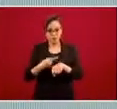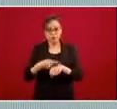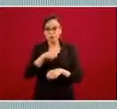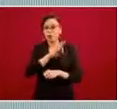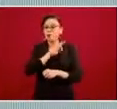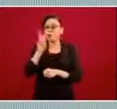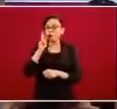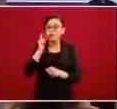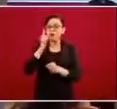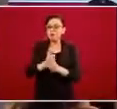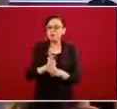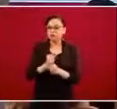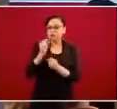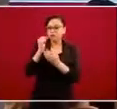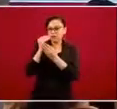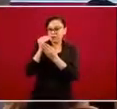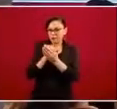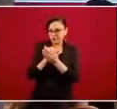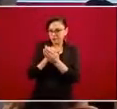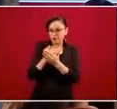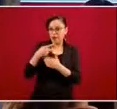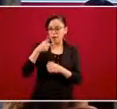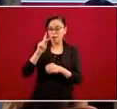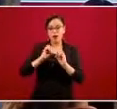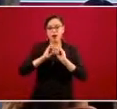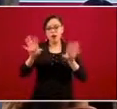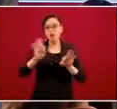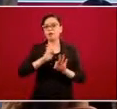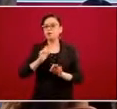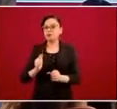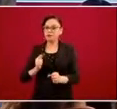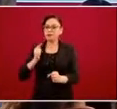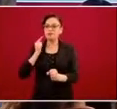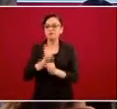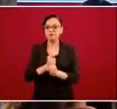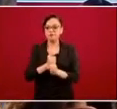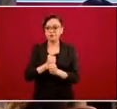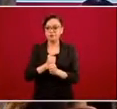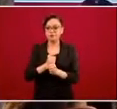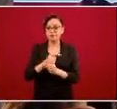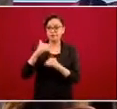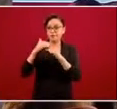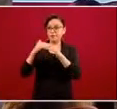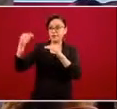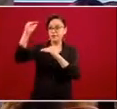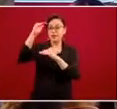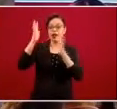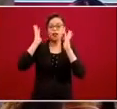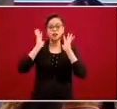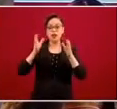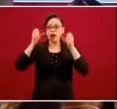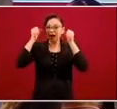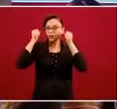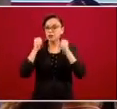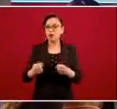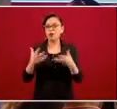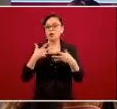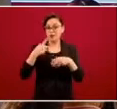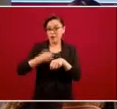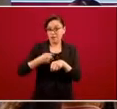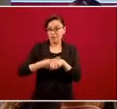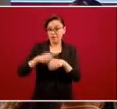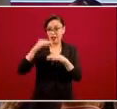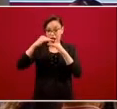it is notoriously smaller, but it's clearly identified. So this is the upper one is